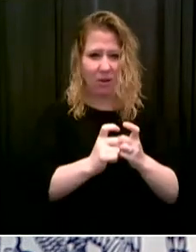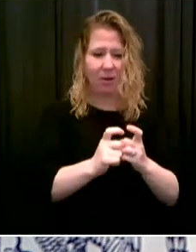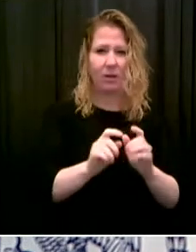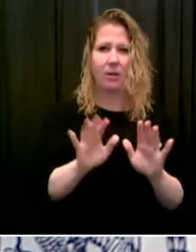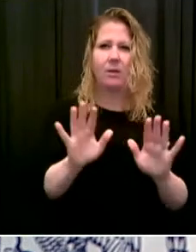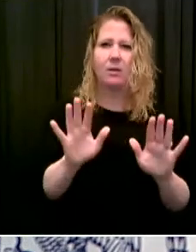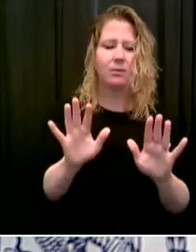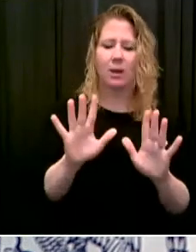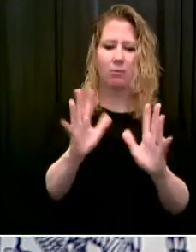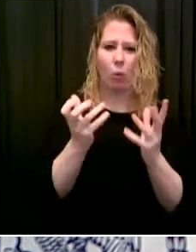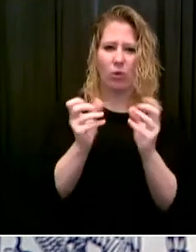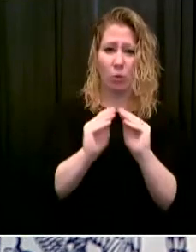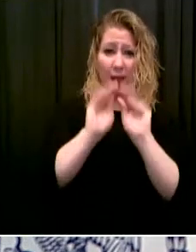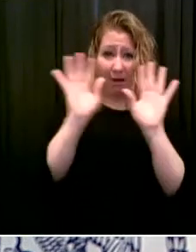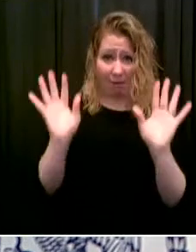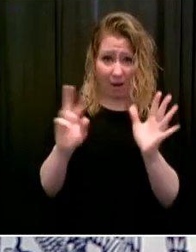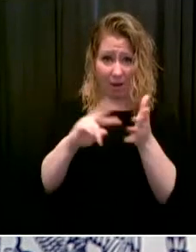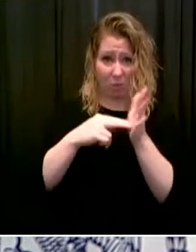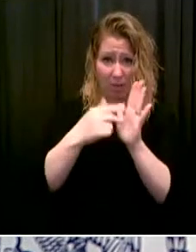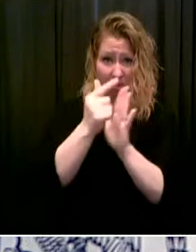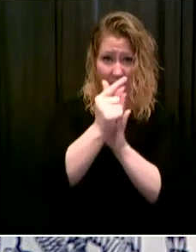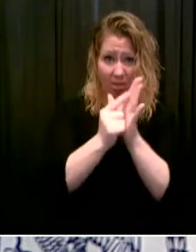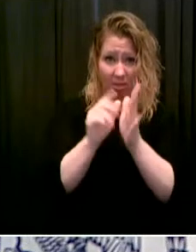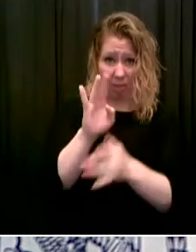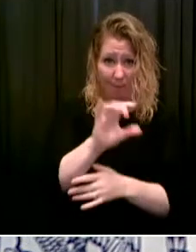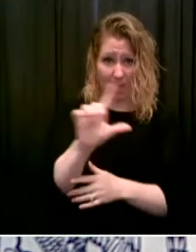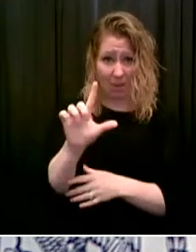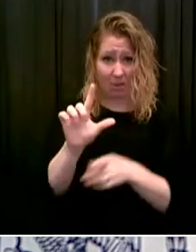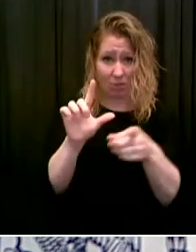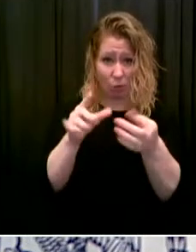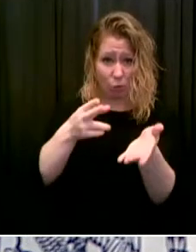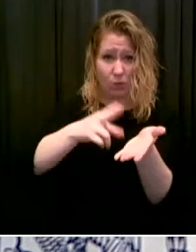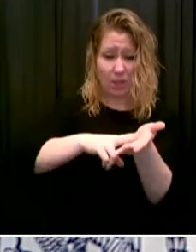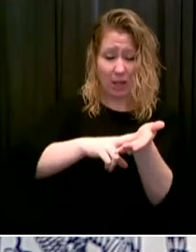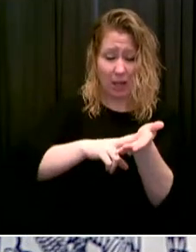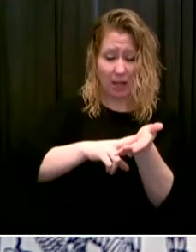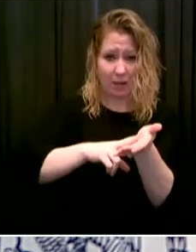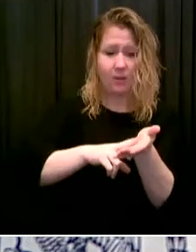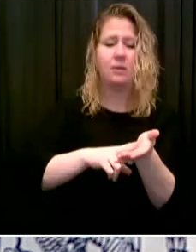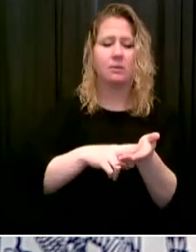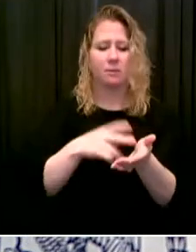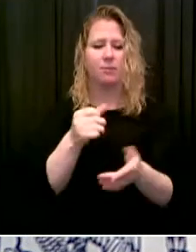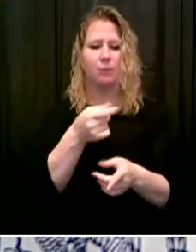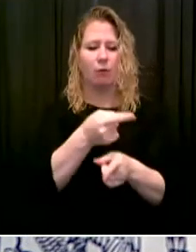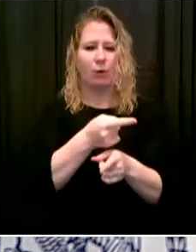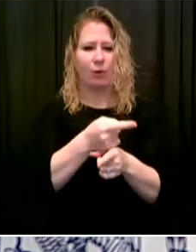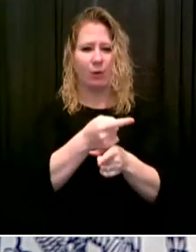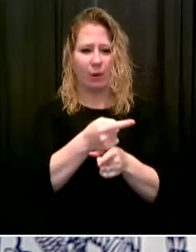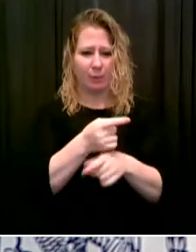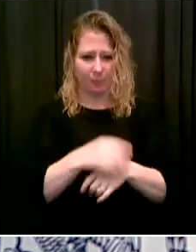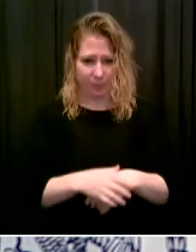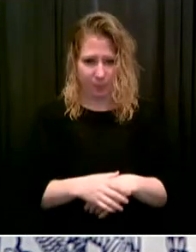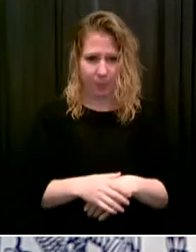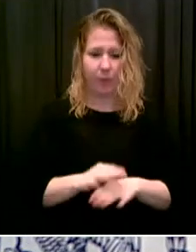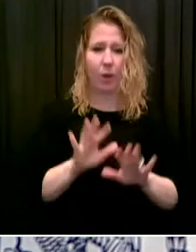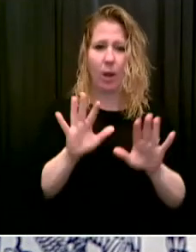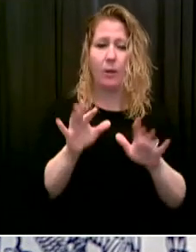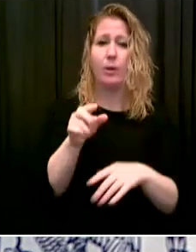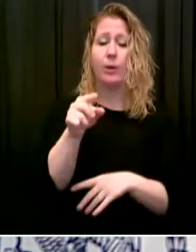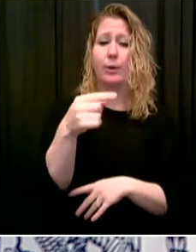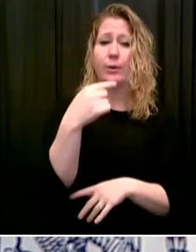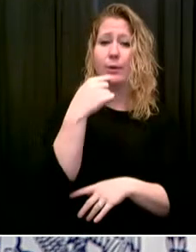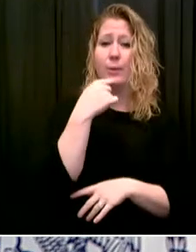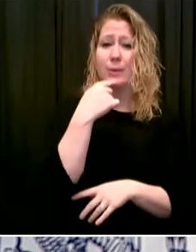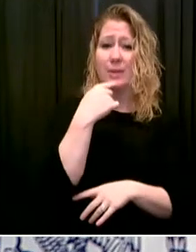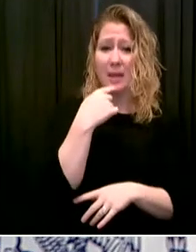Right. The diaphragm bill. Right. They passed. Then you signed. The court struck it down. You said that it behooves the council to take action